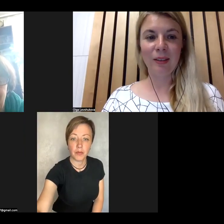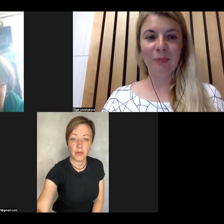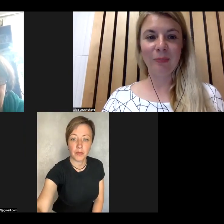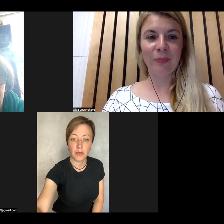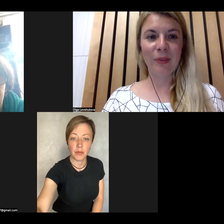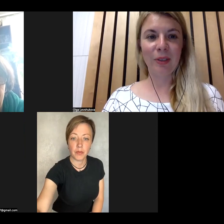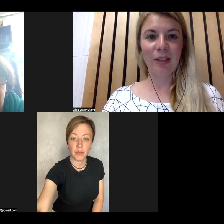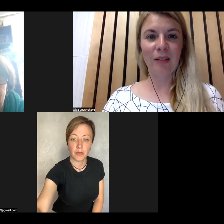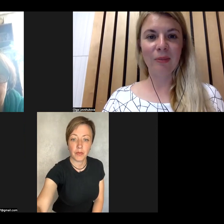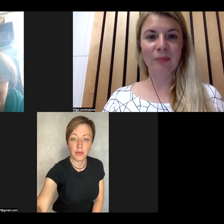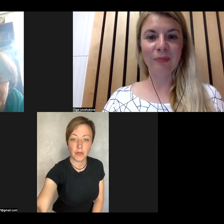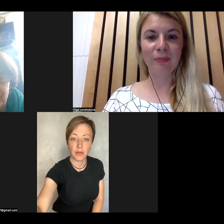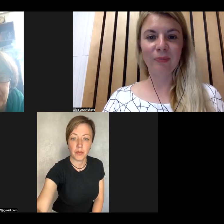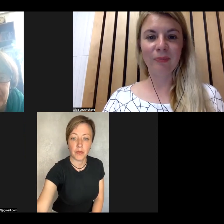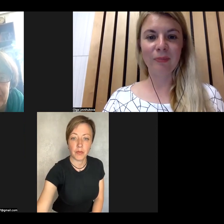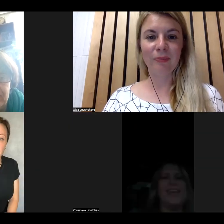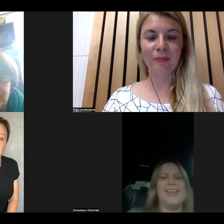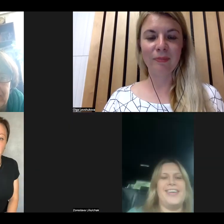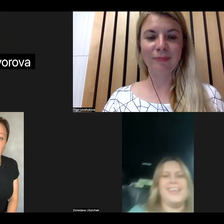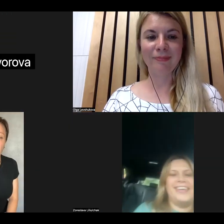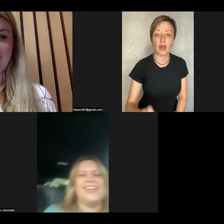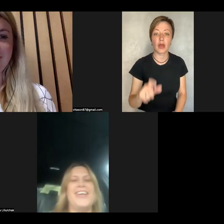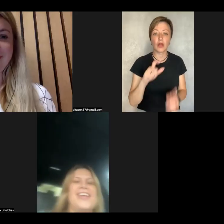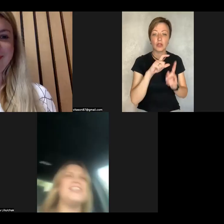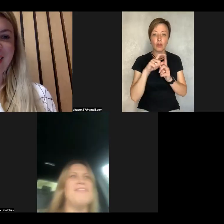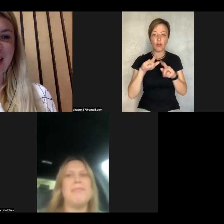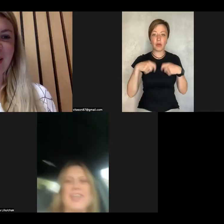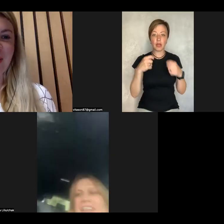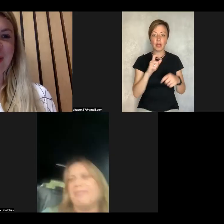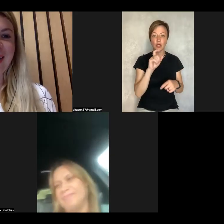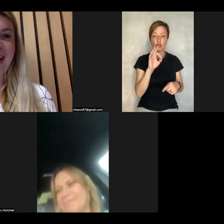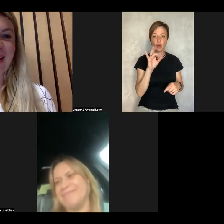the floor to Zoroslava.